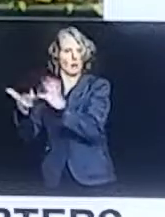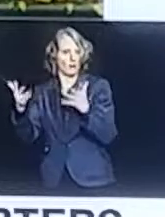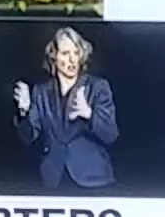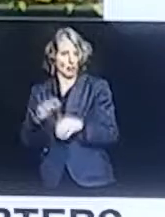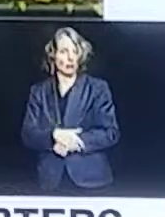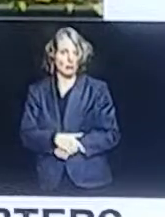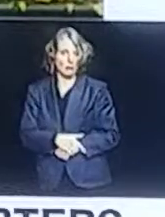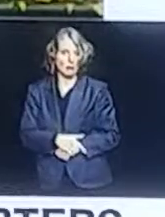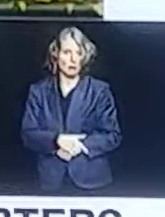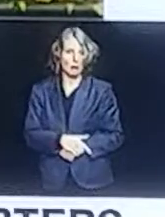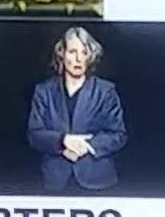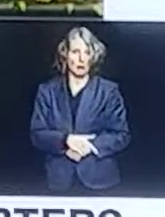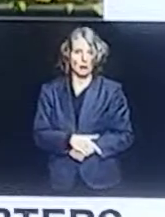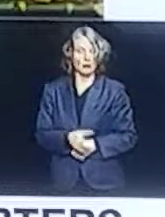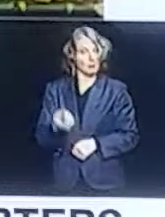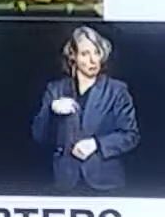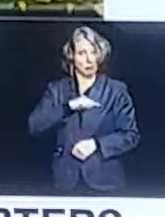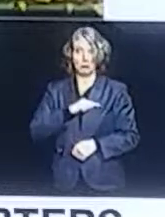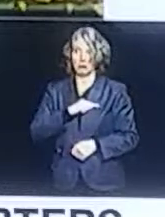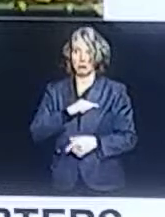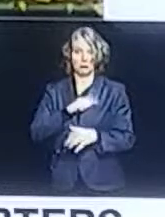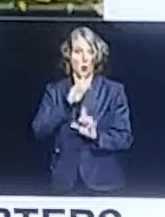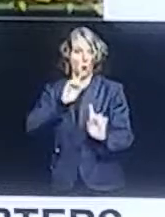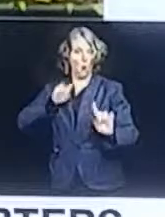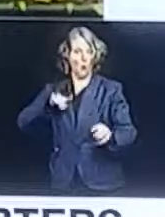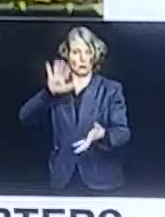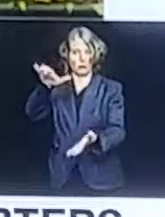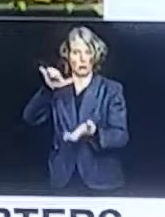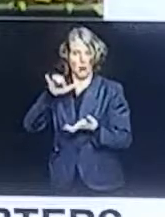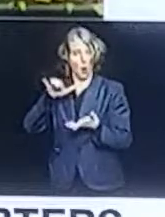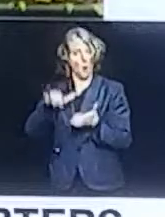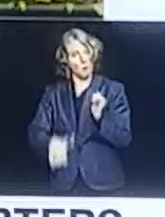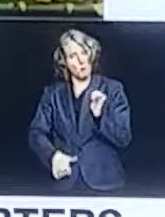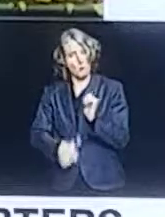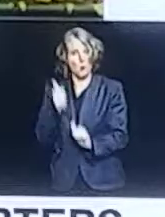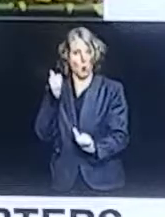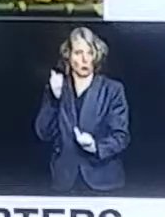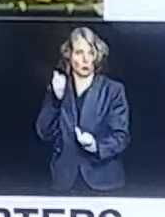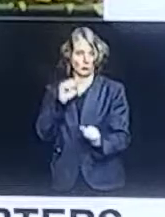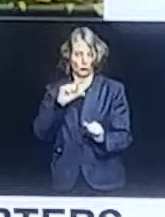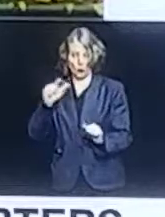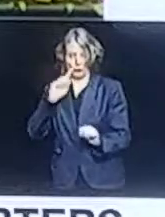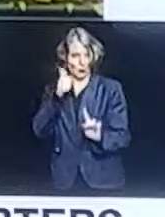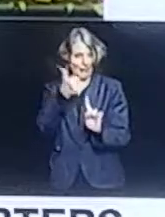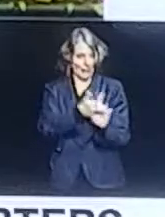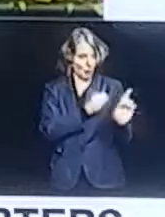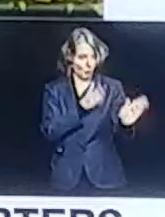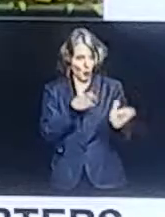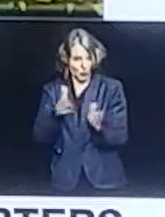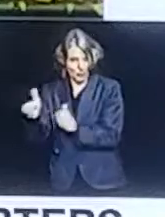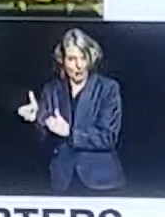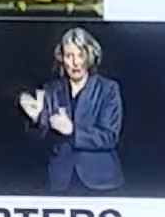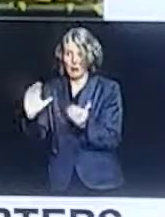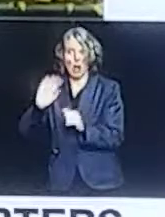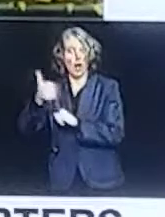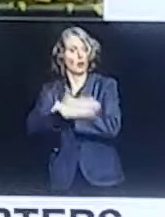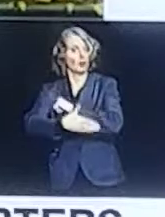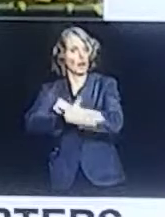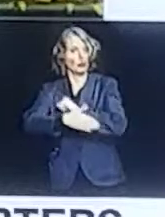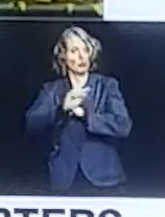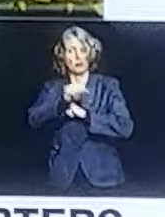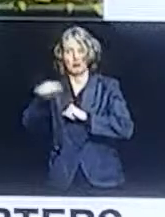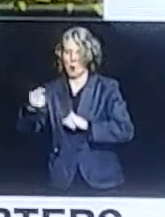producers. And we have secured the most number of doses per capita of any other countries than any other countries.